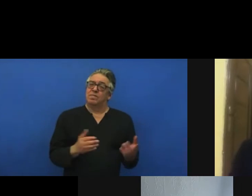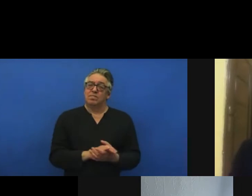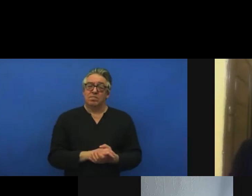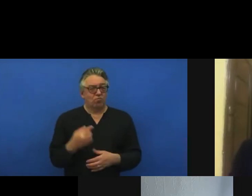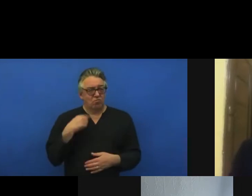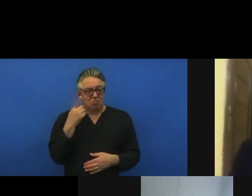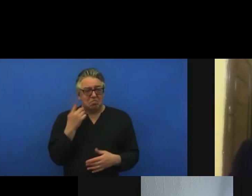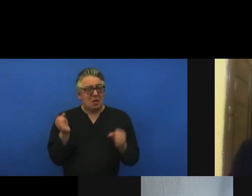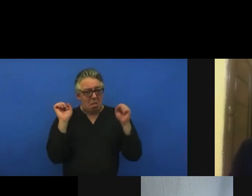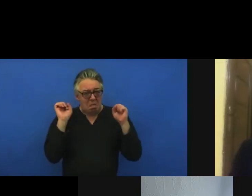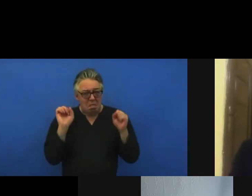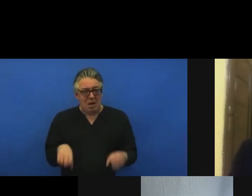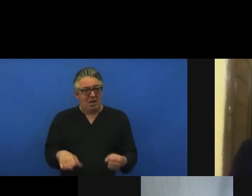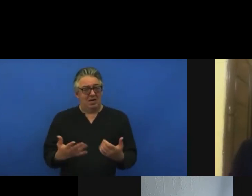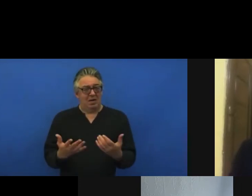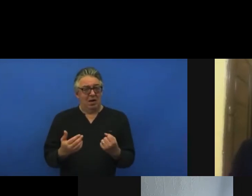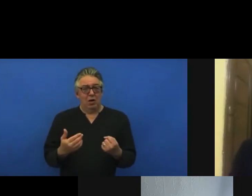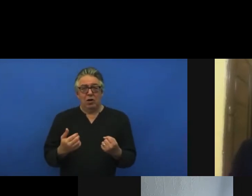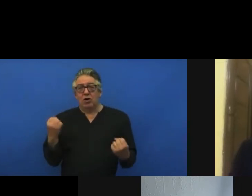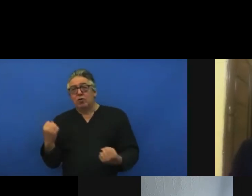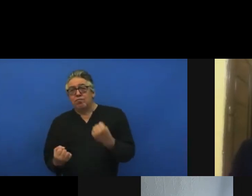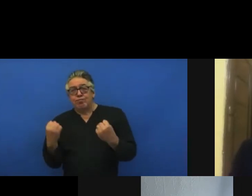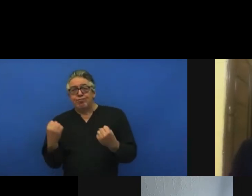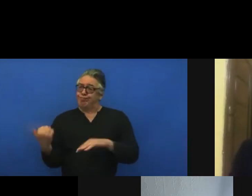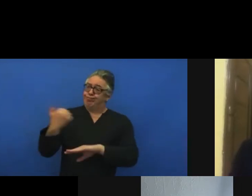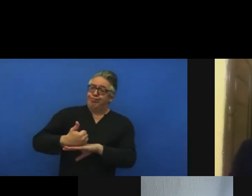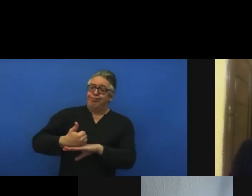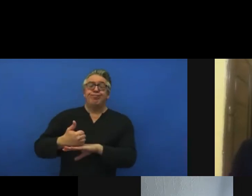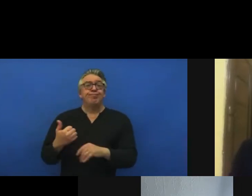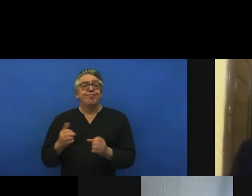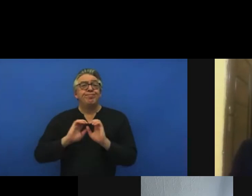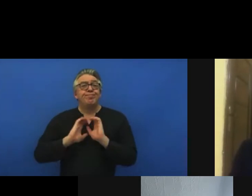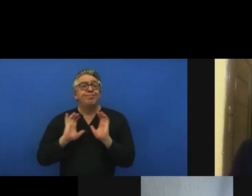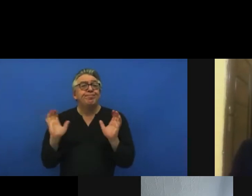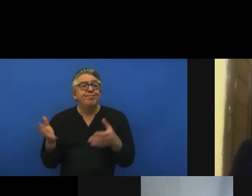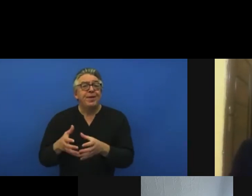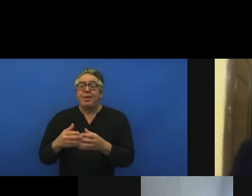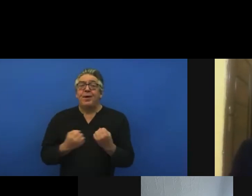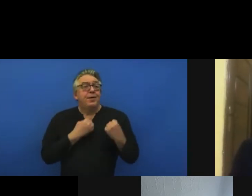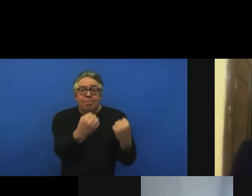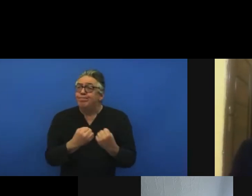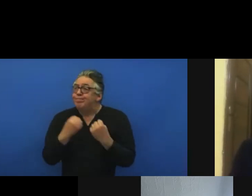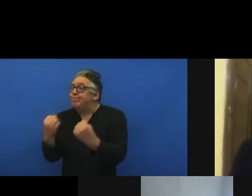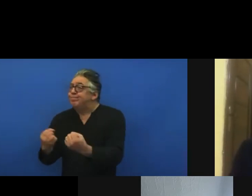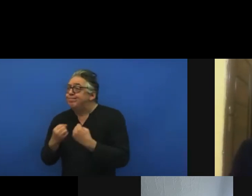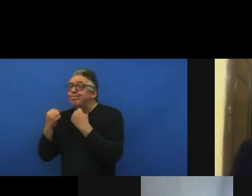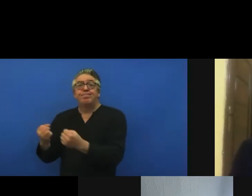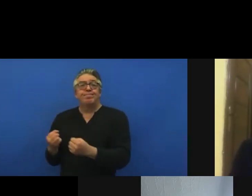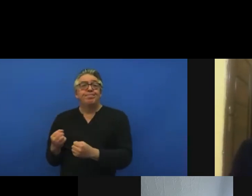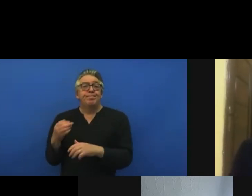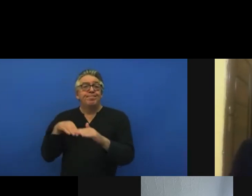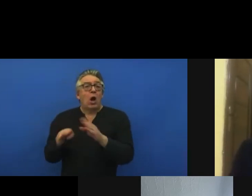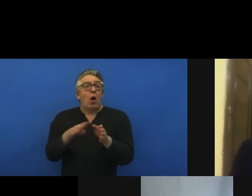such mobile clinics in order to visit people with disability at home and get them tested and give them the